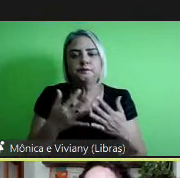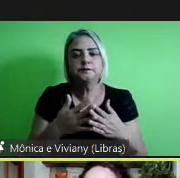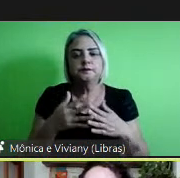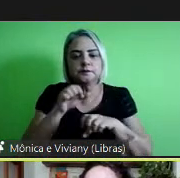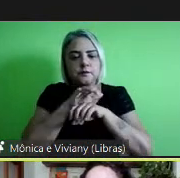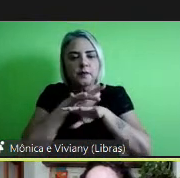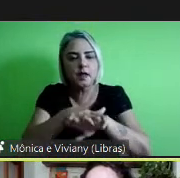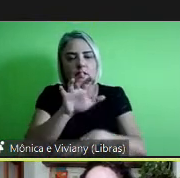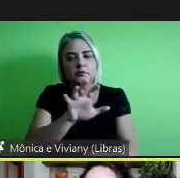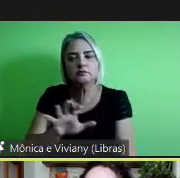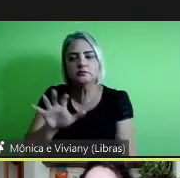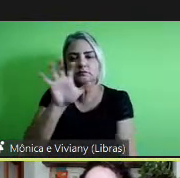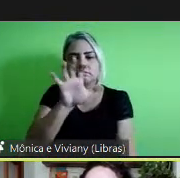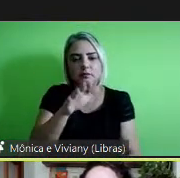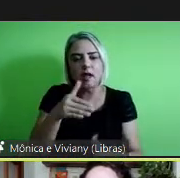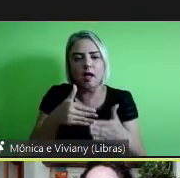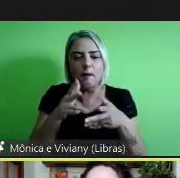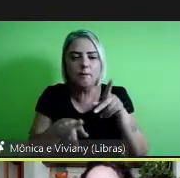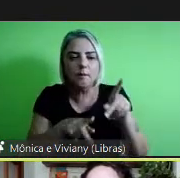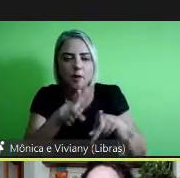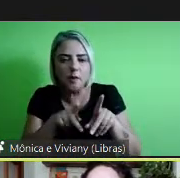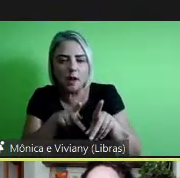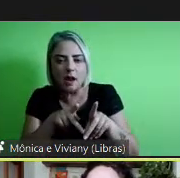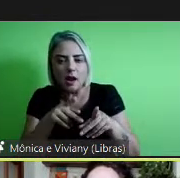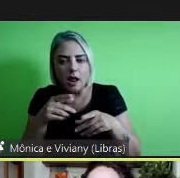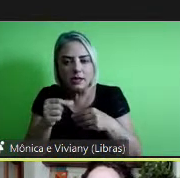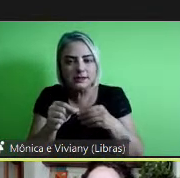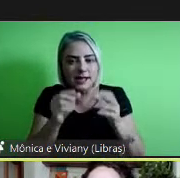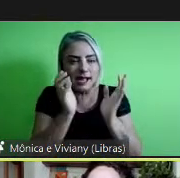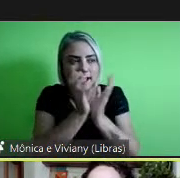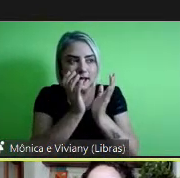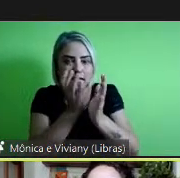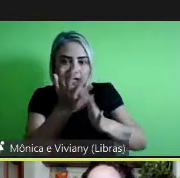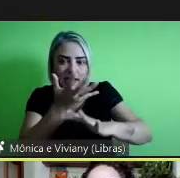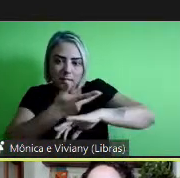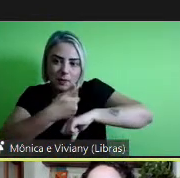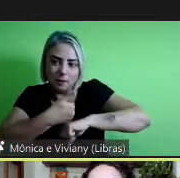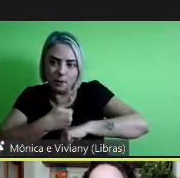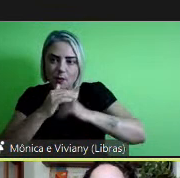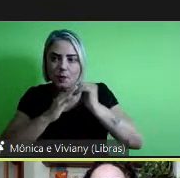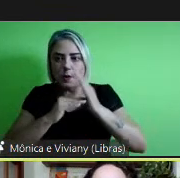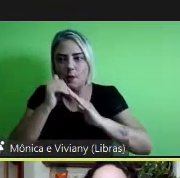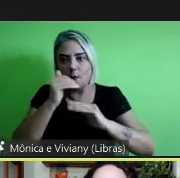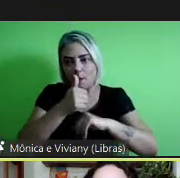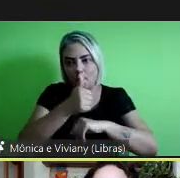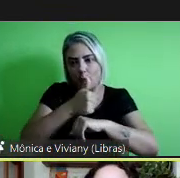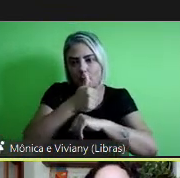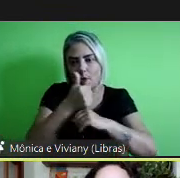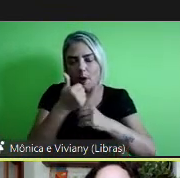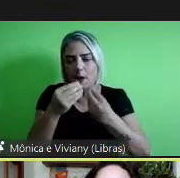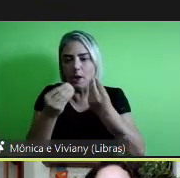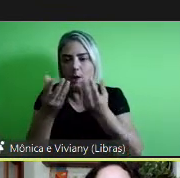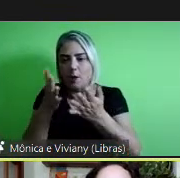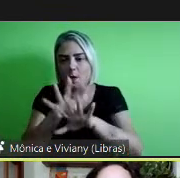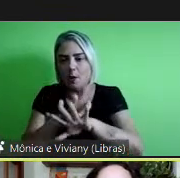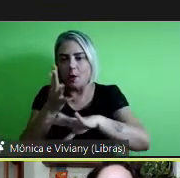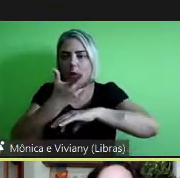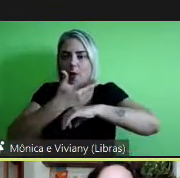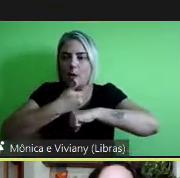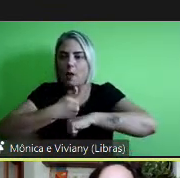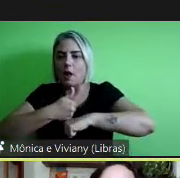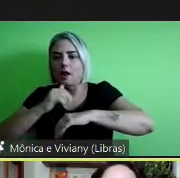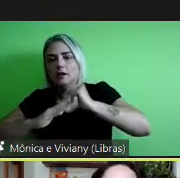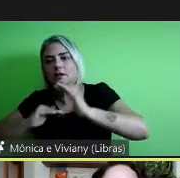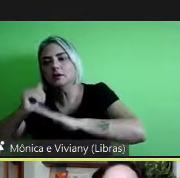family health that are about this delimited territory and the multi-professional team, including